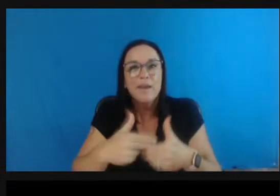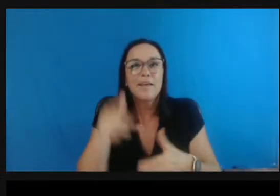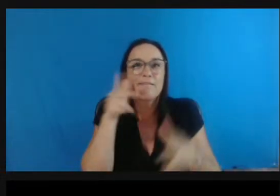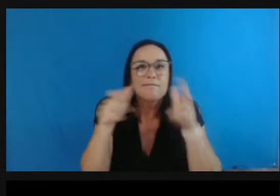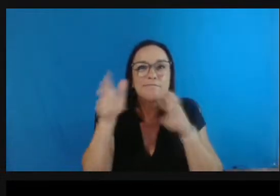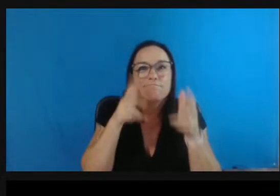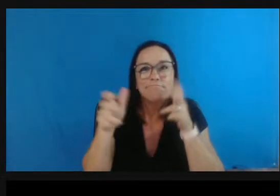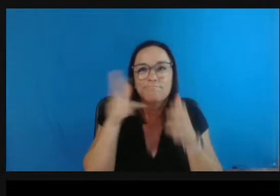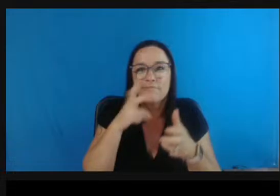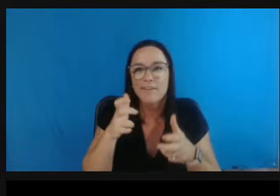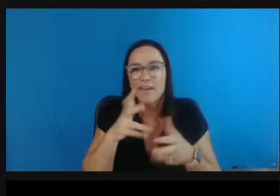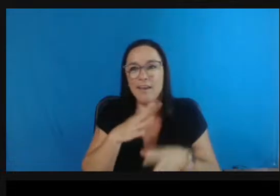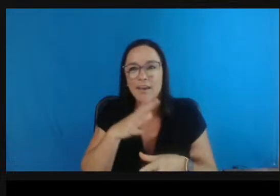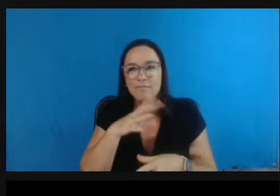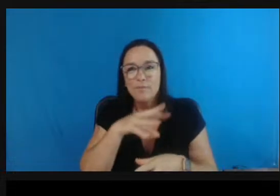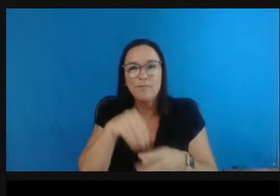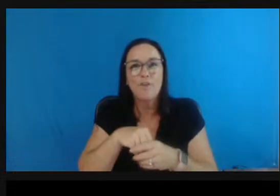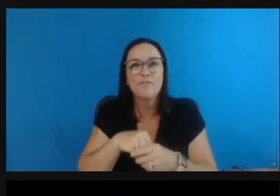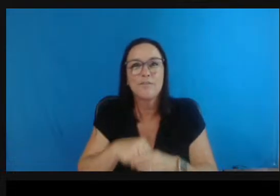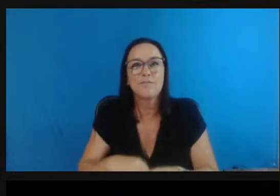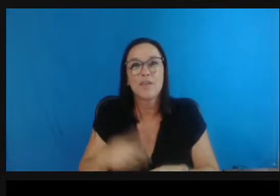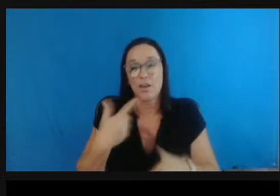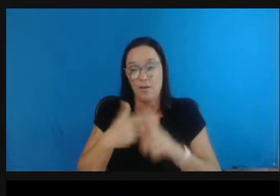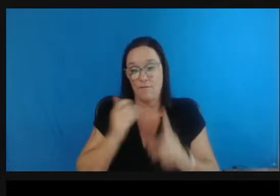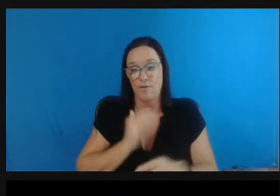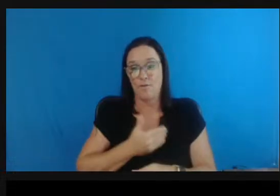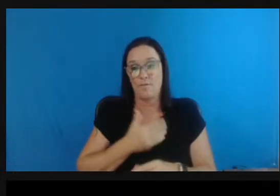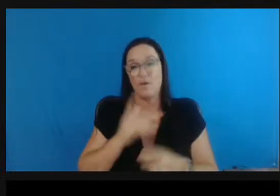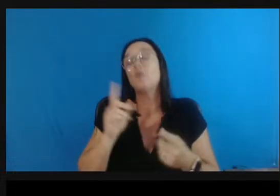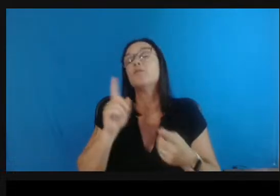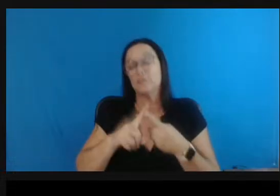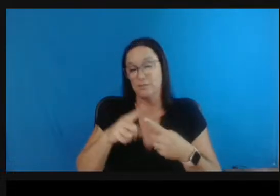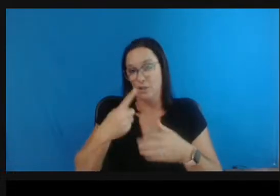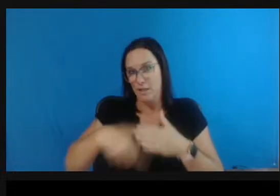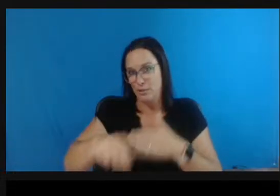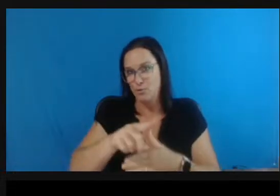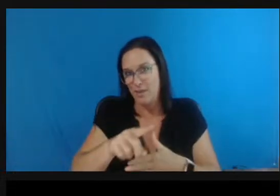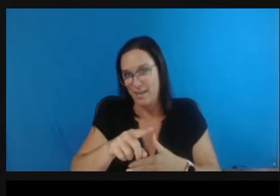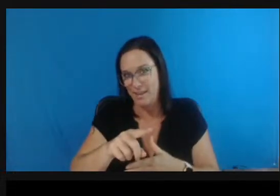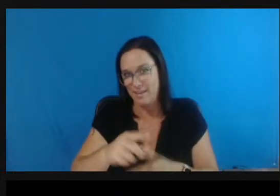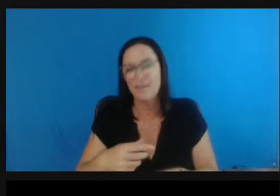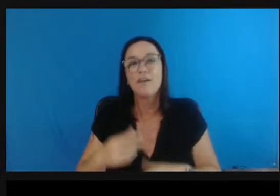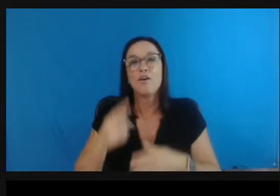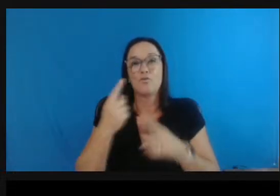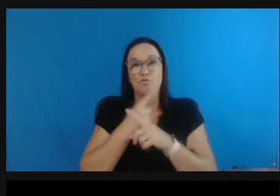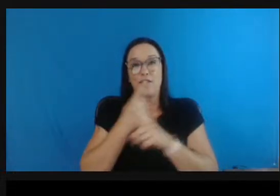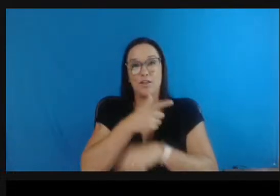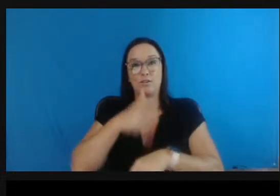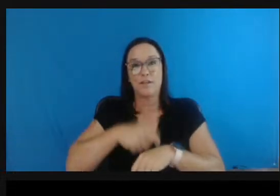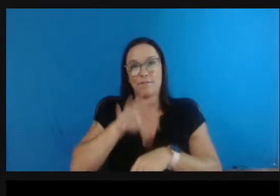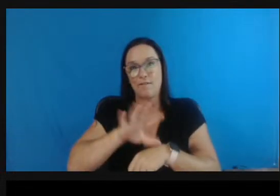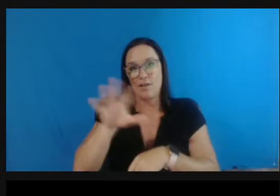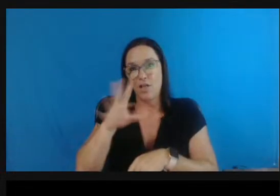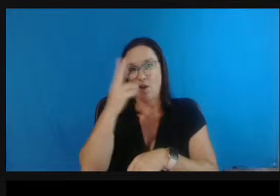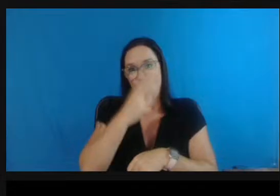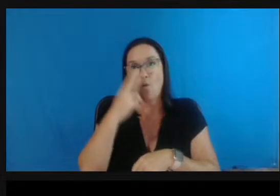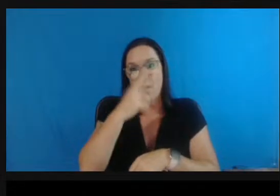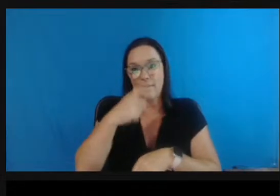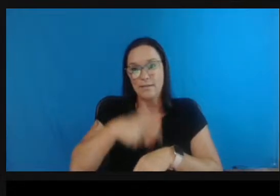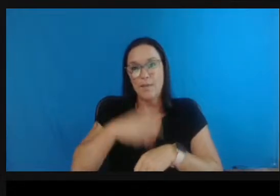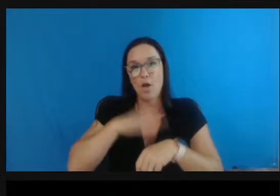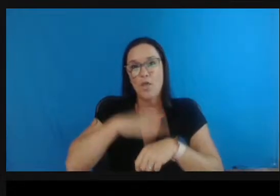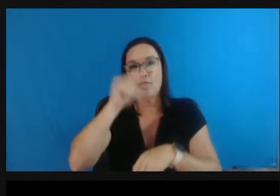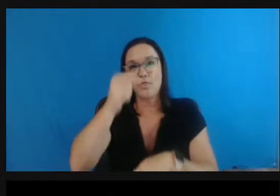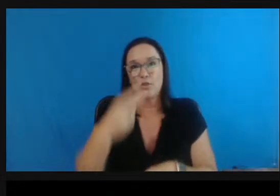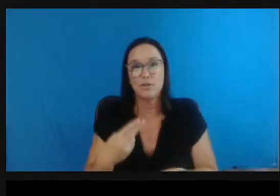So, all right, until next week, regular time, 5 p.m. Hawaiian time on Thursdays,